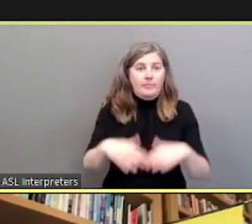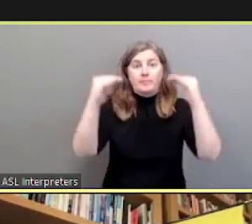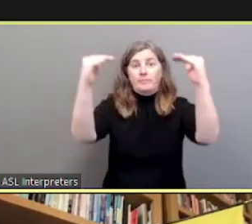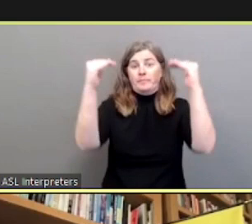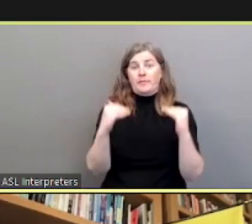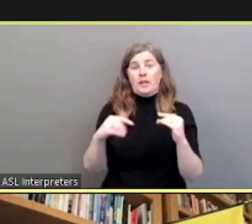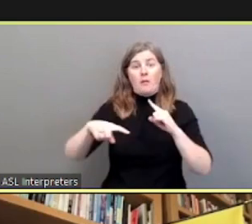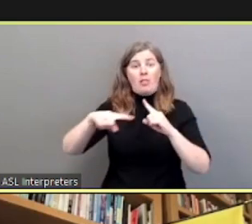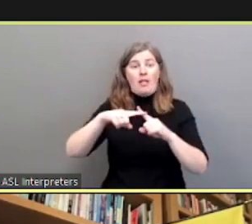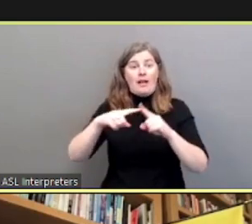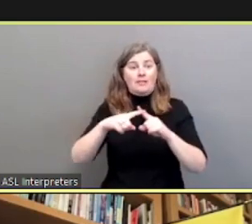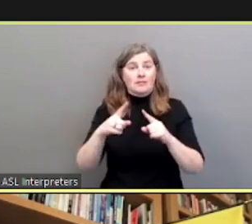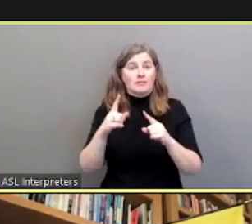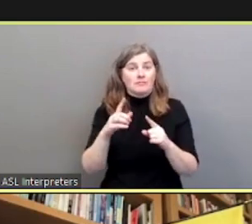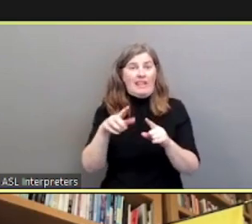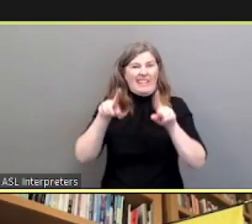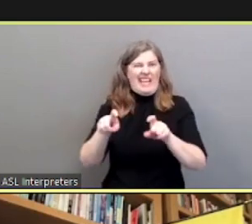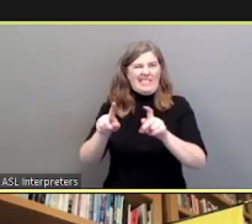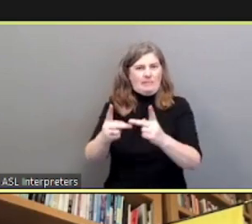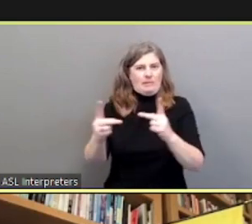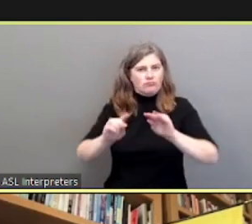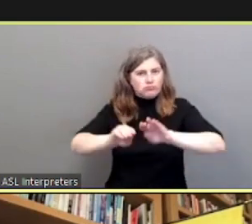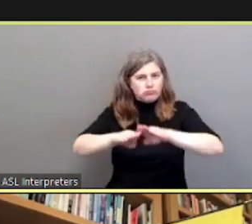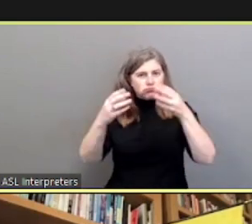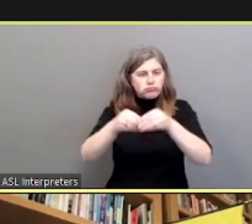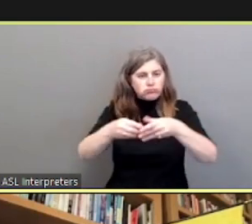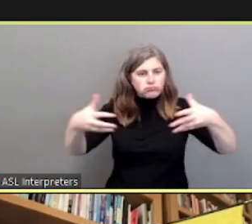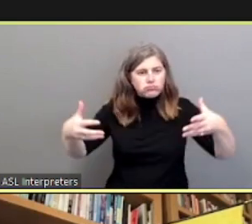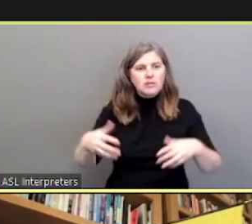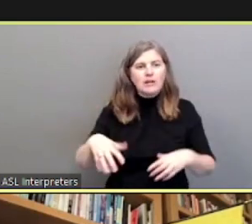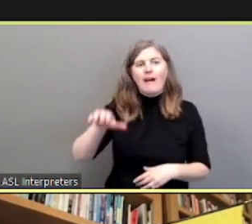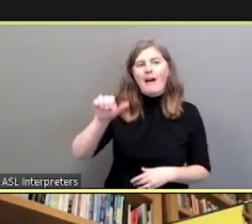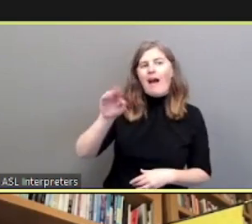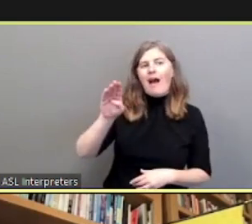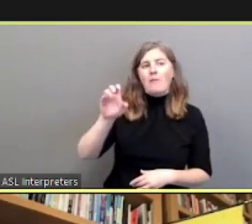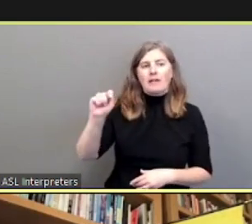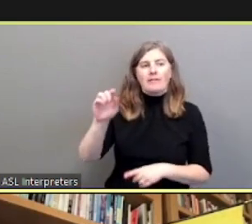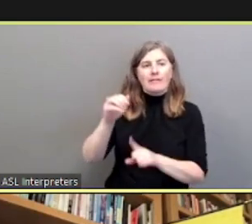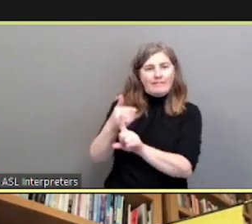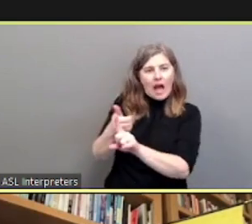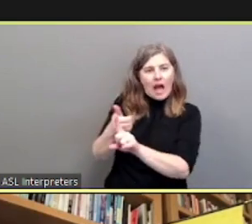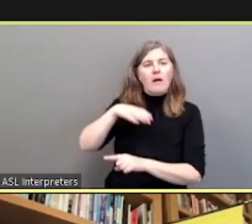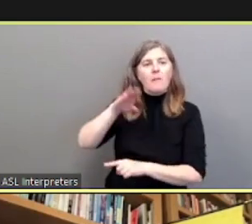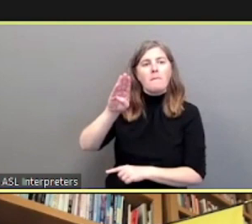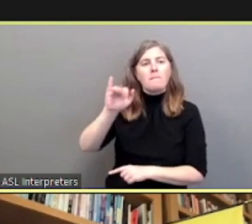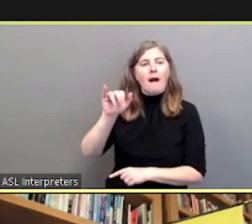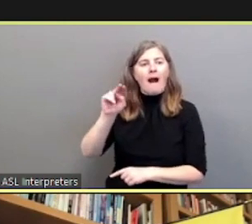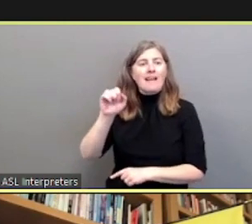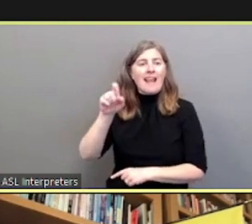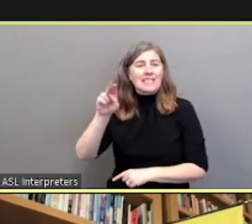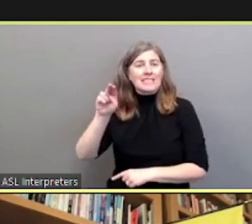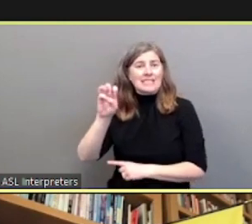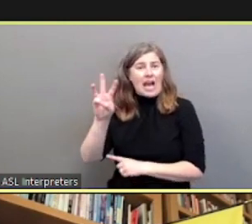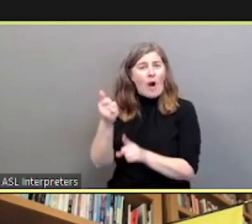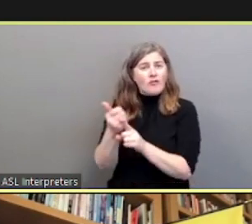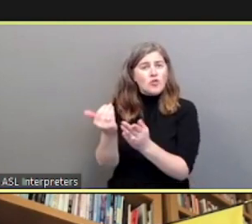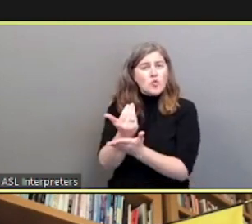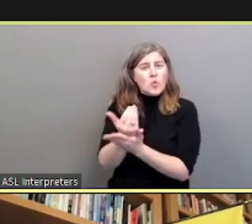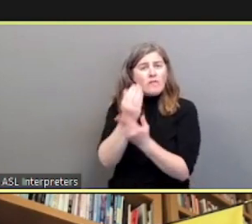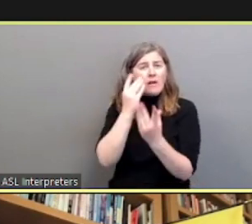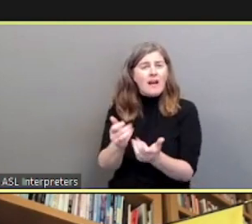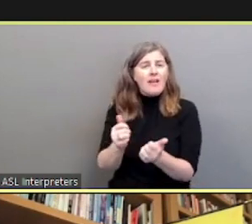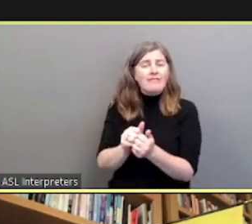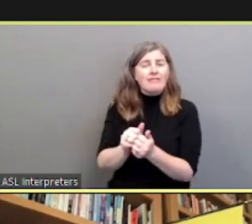the market is expanding. Abbott, their Binax Now card, there's new data that suggests if you're getting